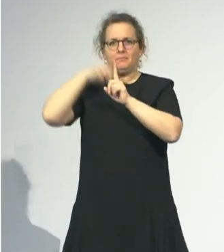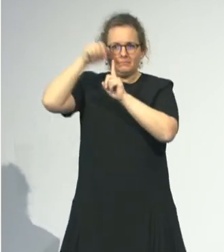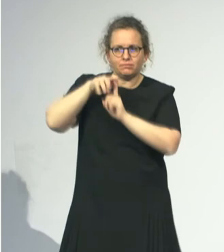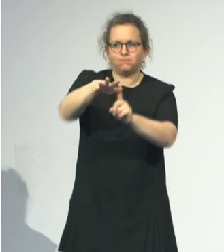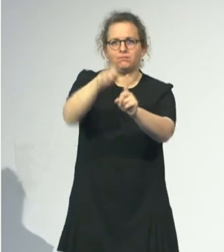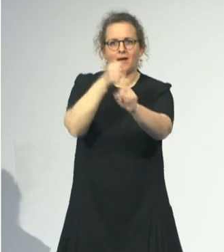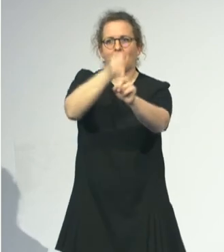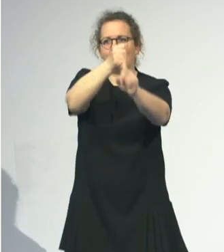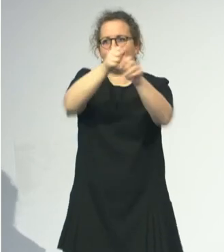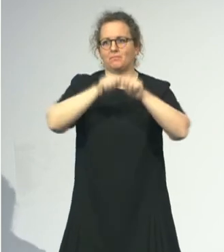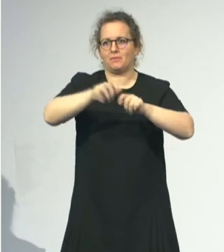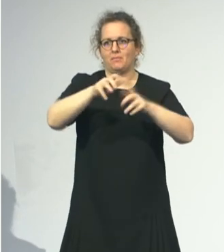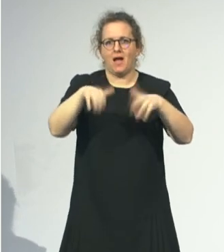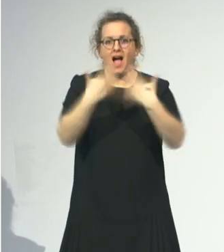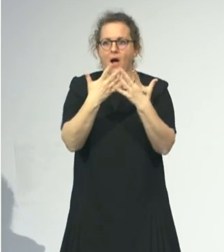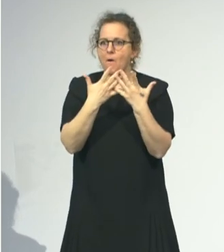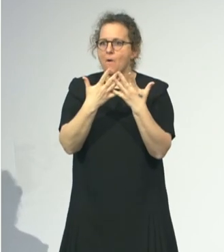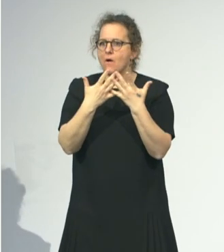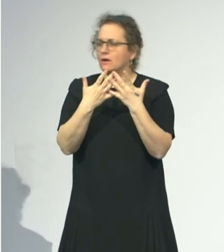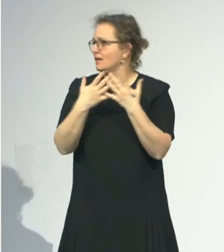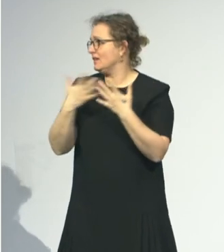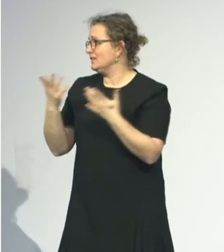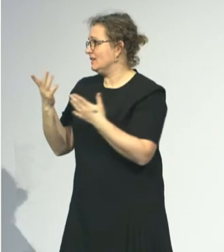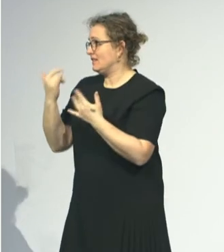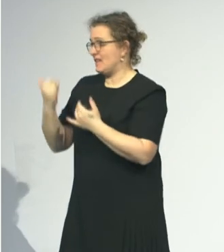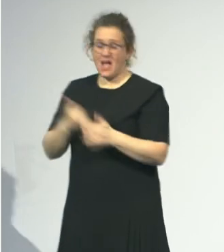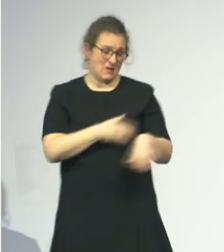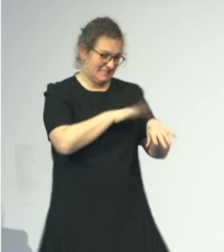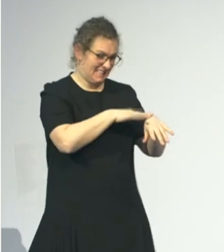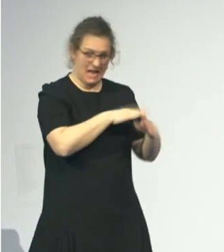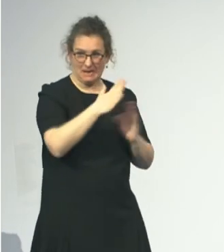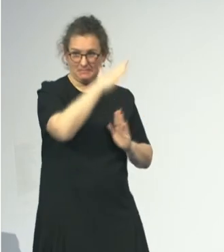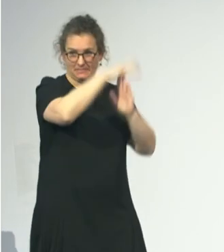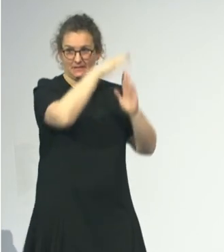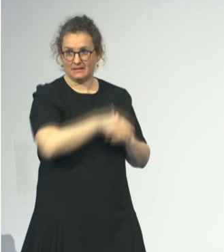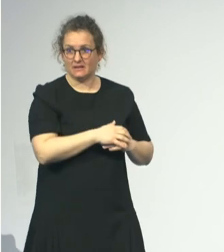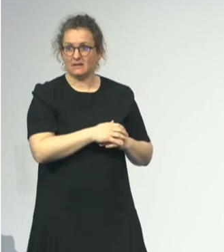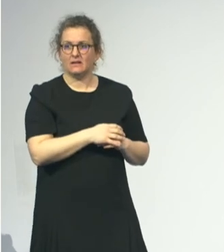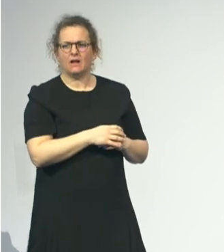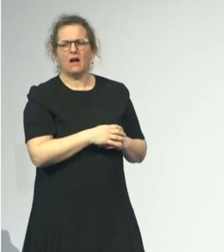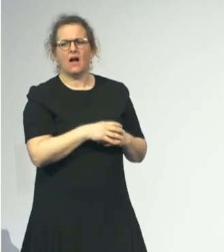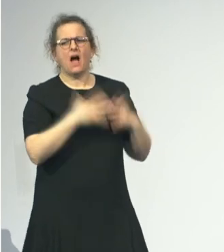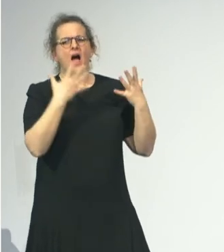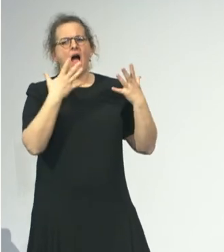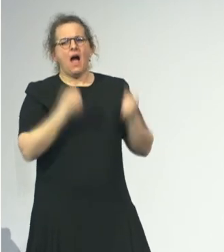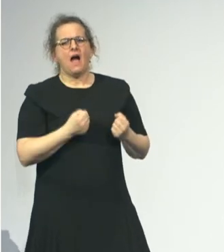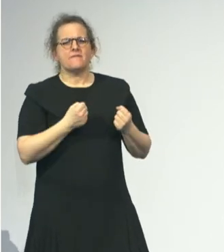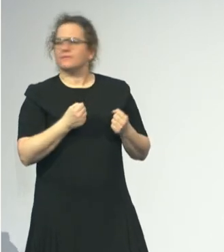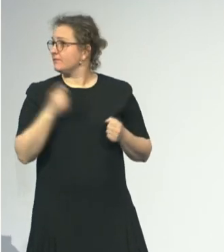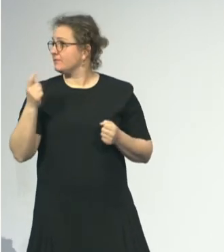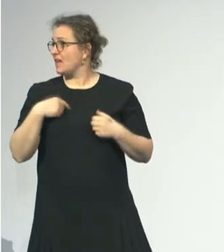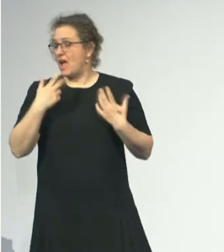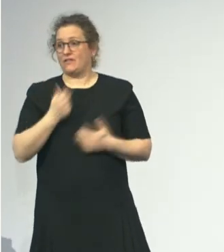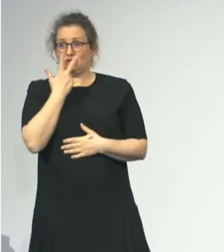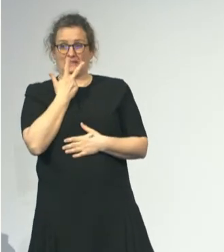time. We've got 3 more minutes, and I'm going to ask I think, an appropriate question.